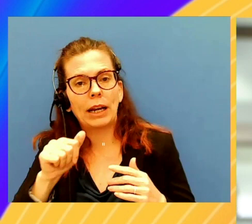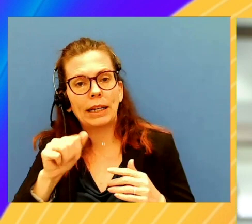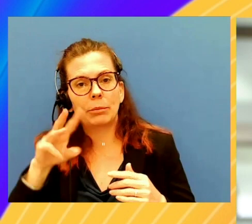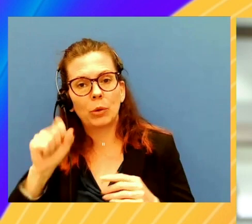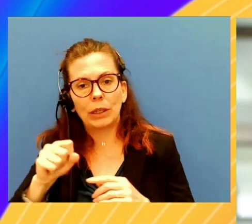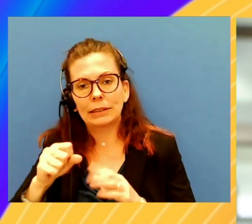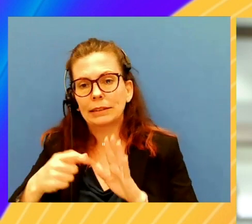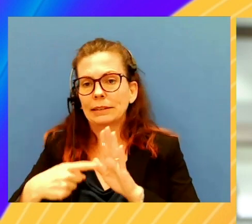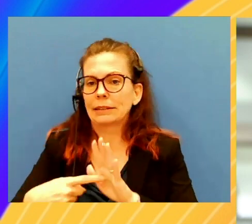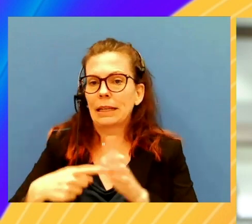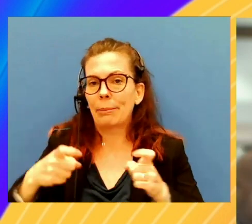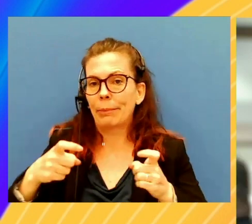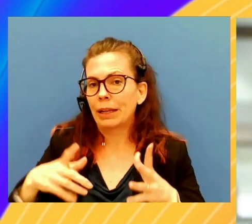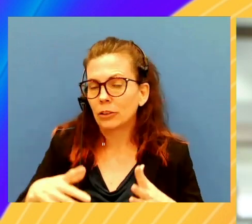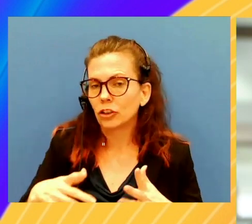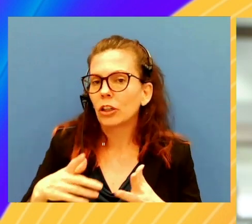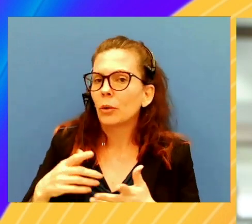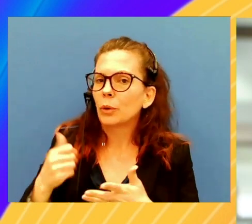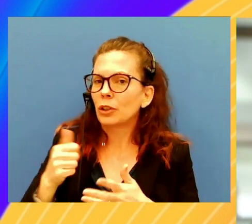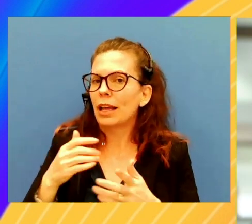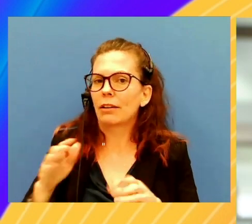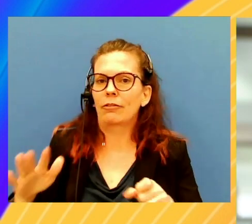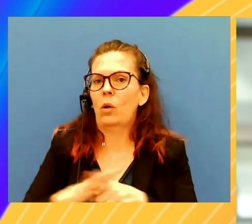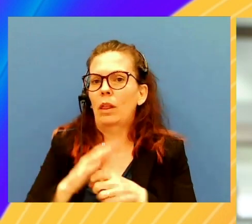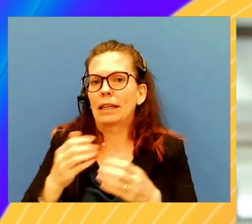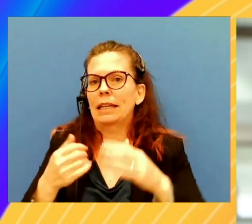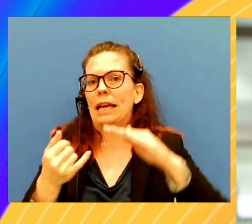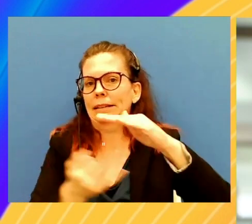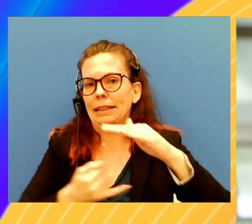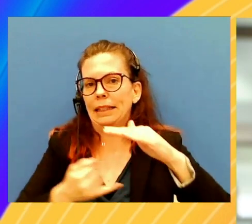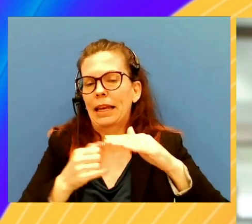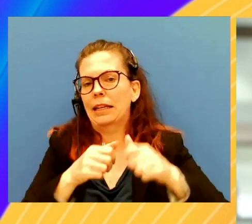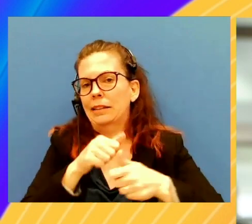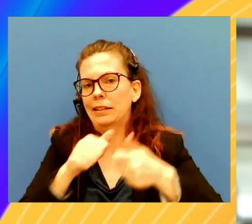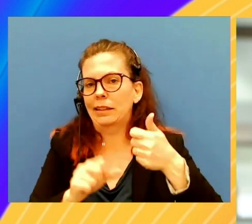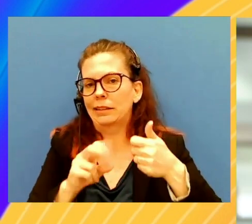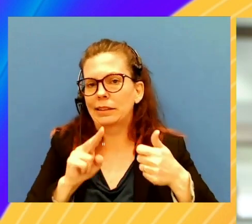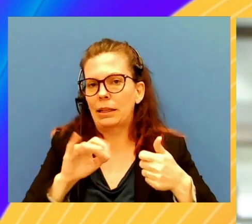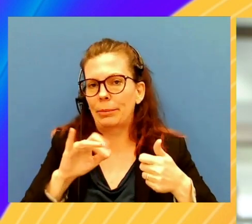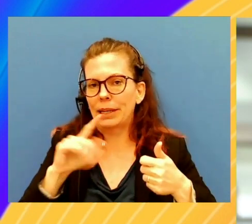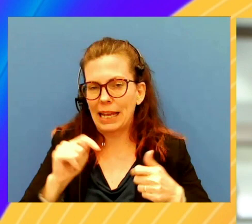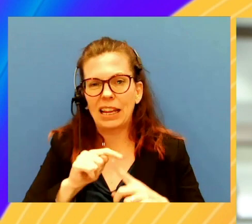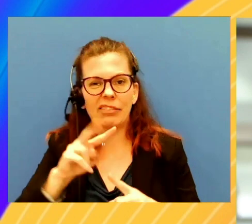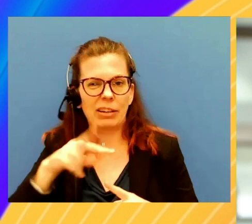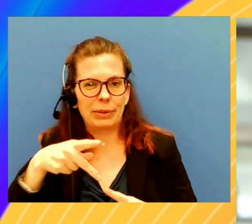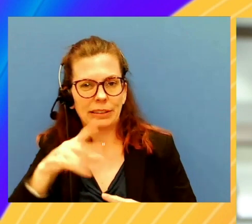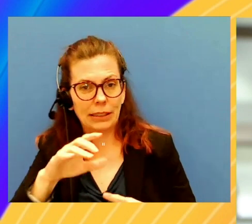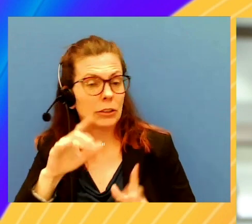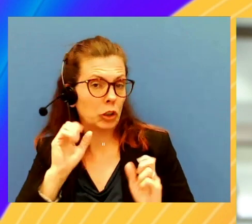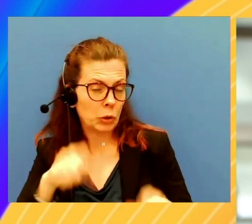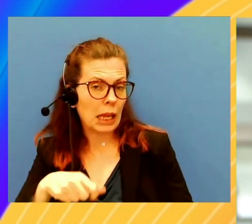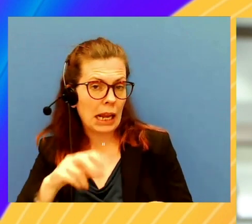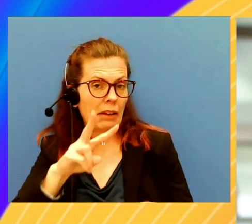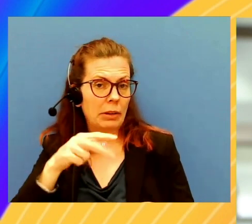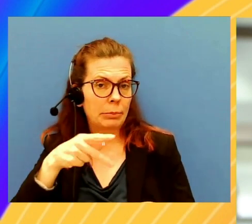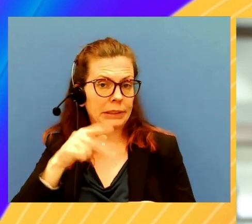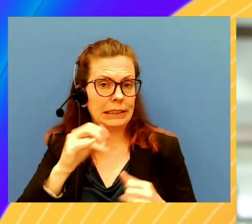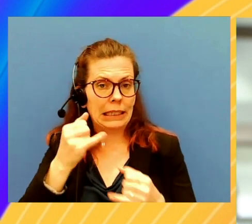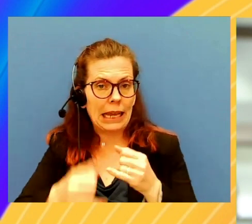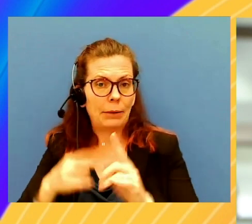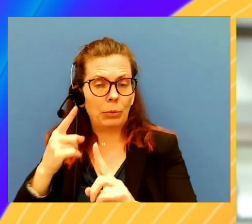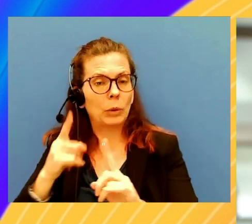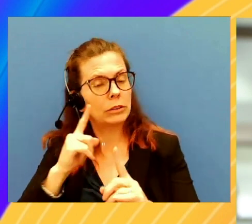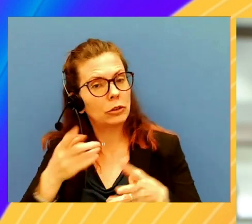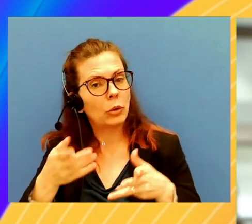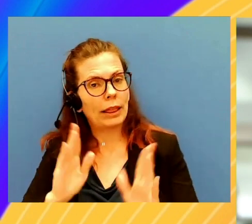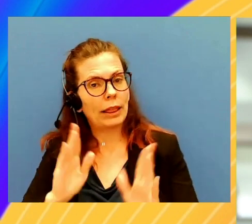work in fully isolated subnets and VPCs. So Systems Manager, you can deploy out VPC endpoints to be able to enable that remote connectivity so